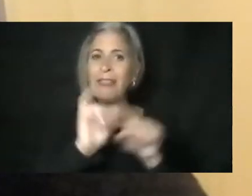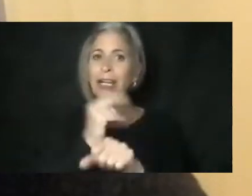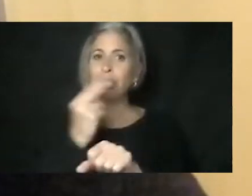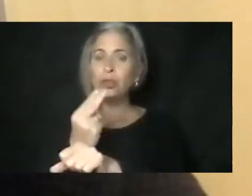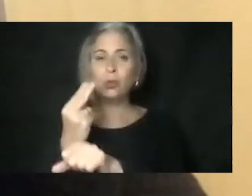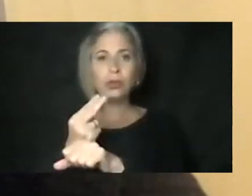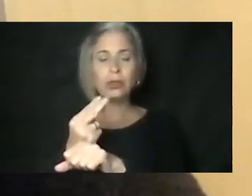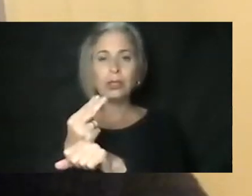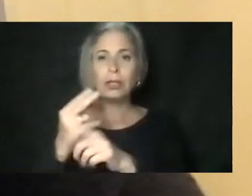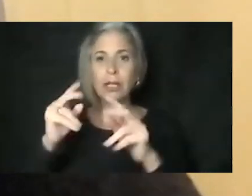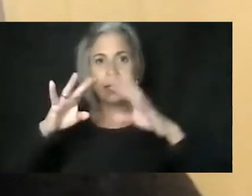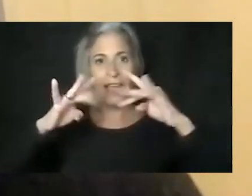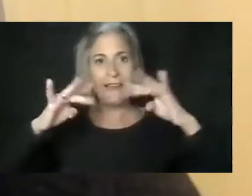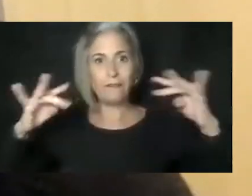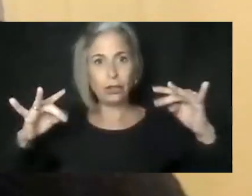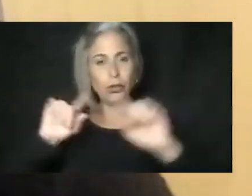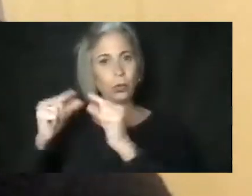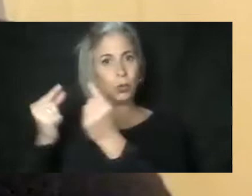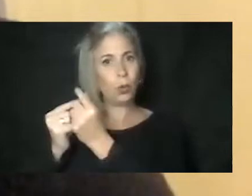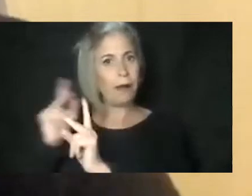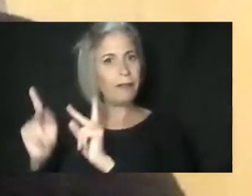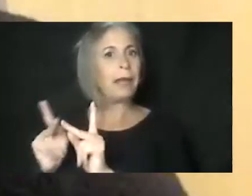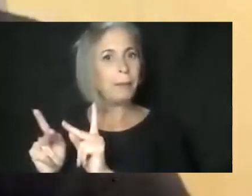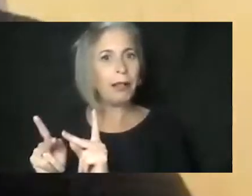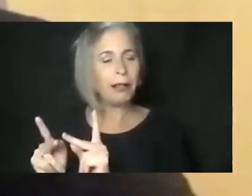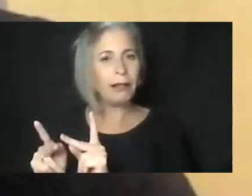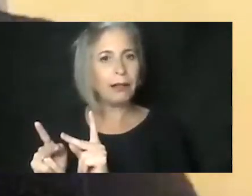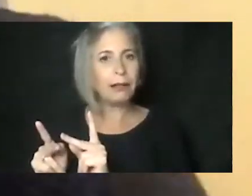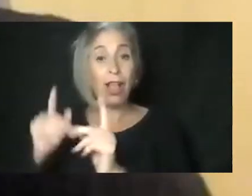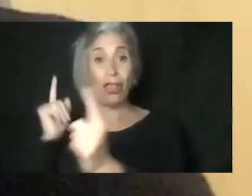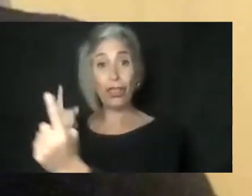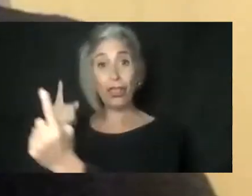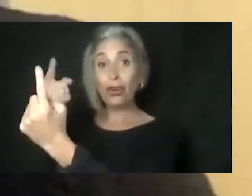very diverse group of people. So